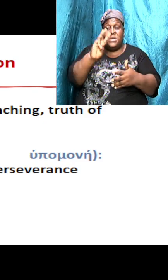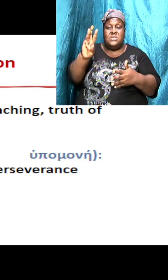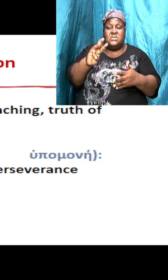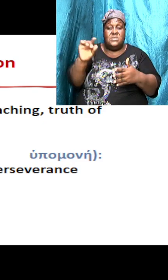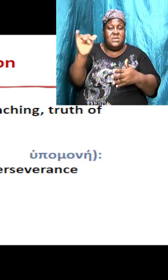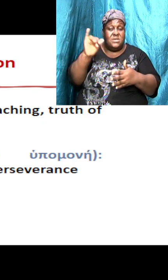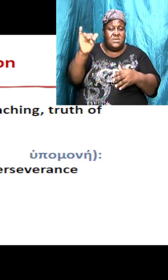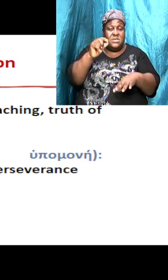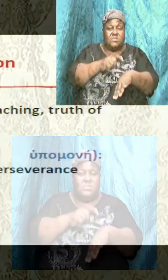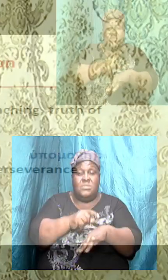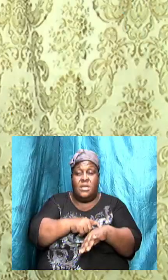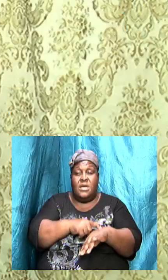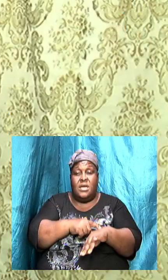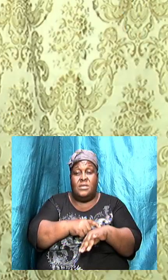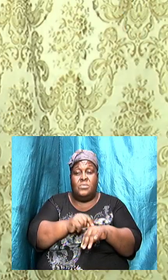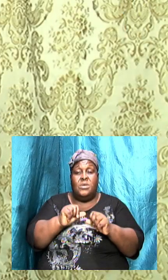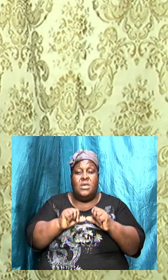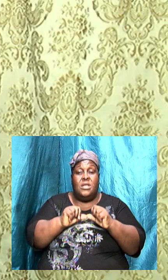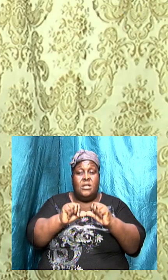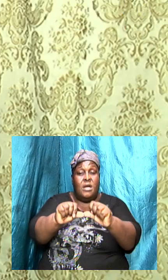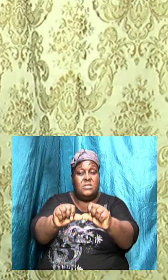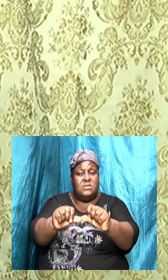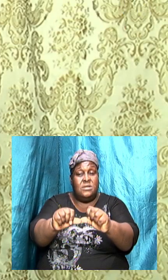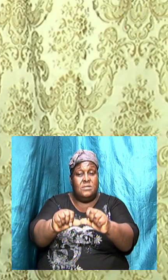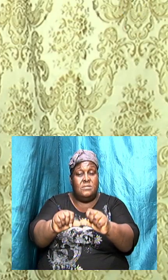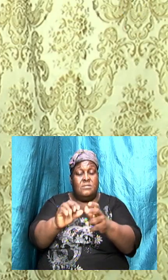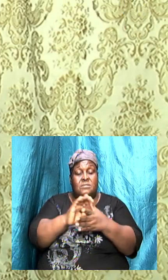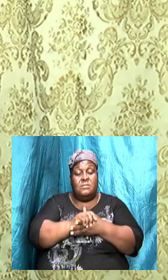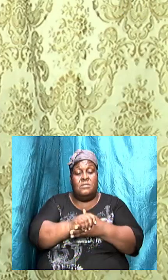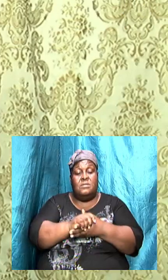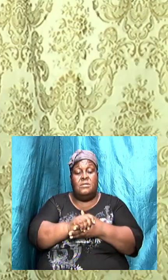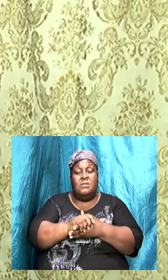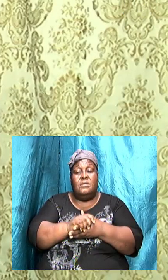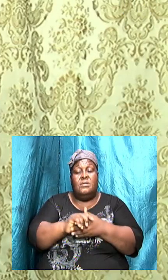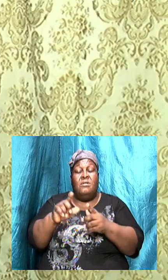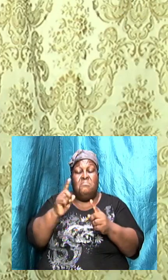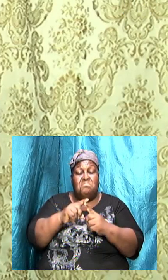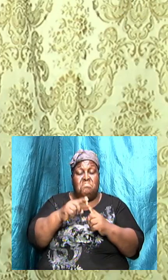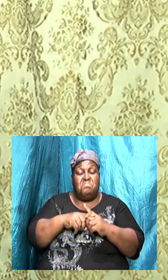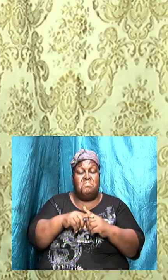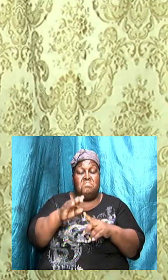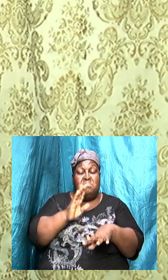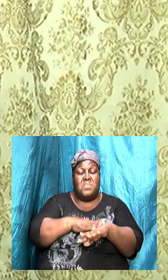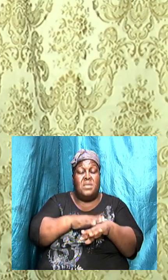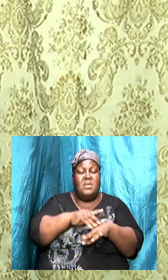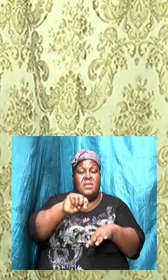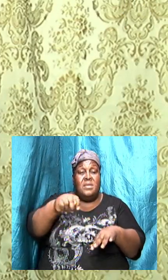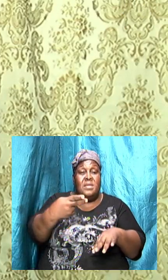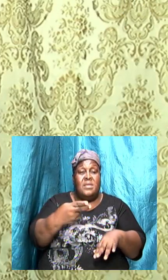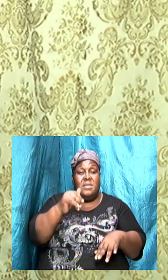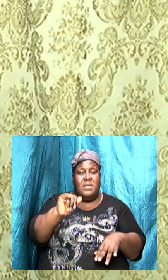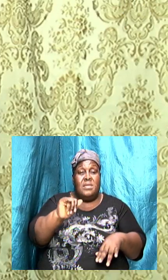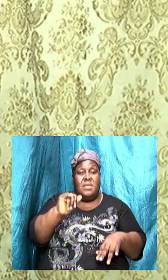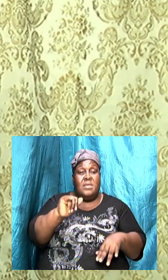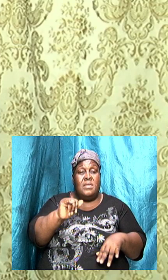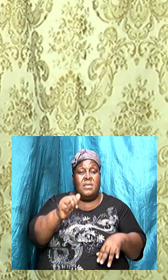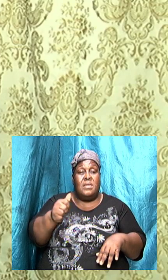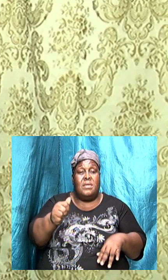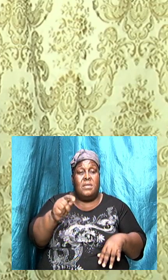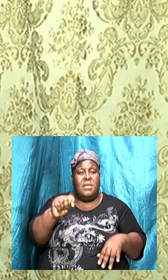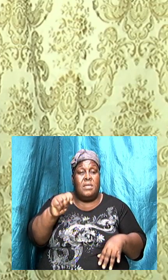can complete this study on Thyatira and then extract